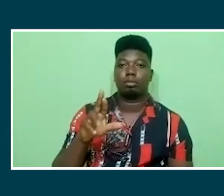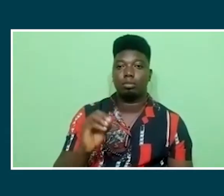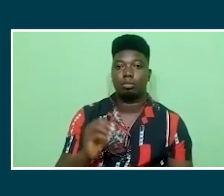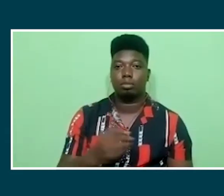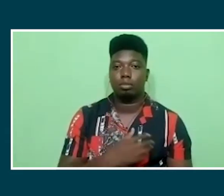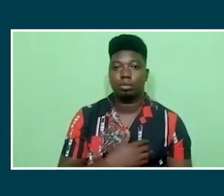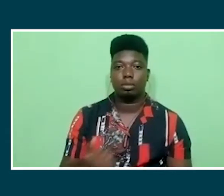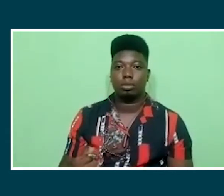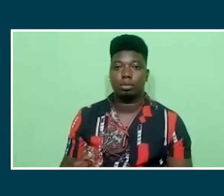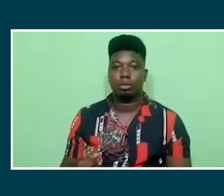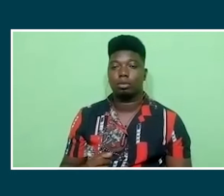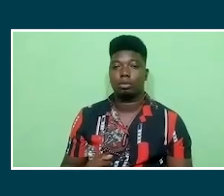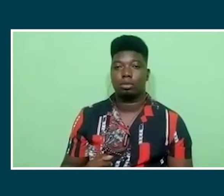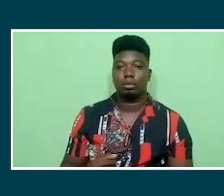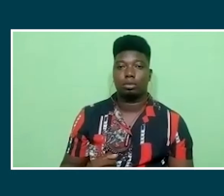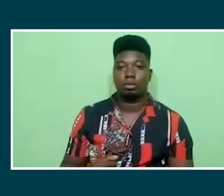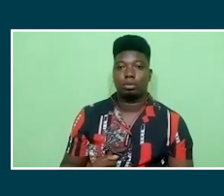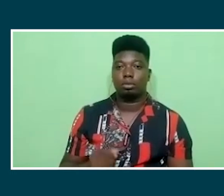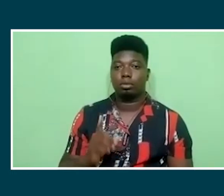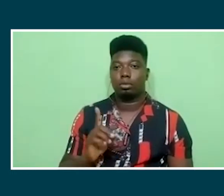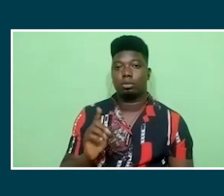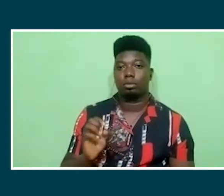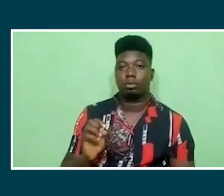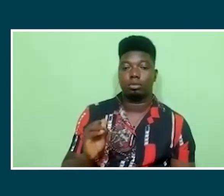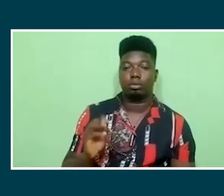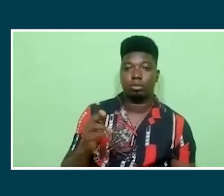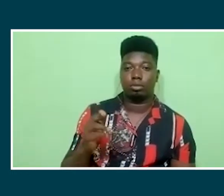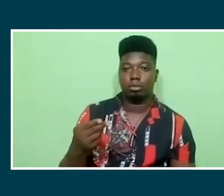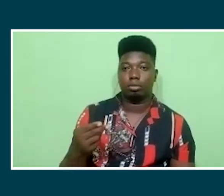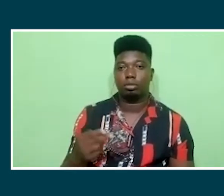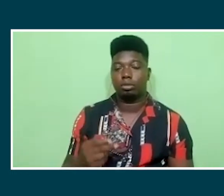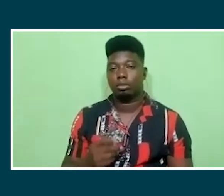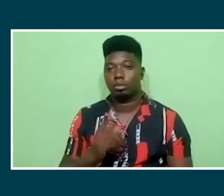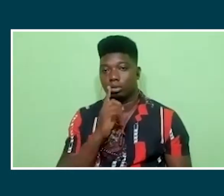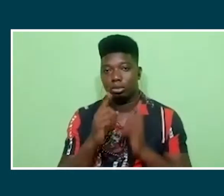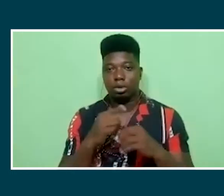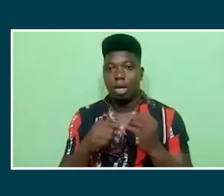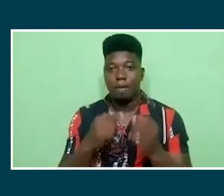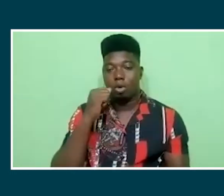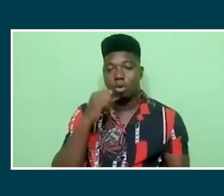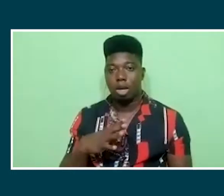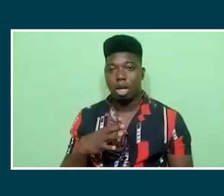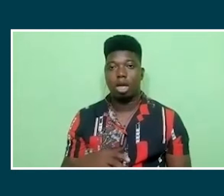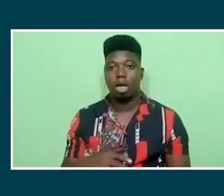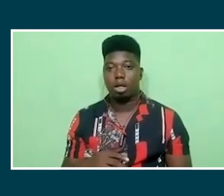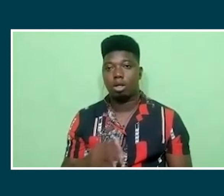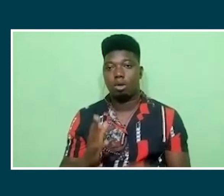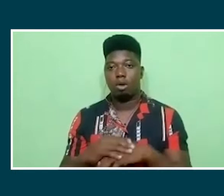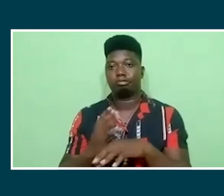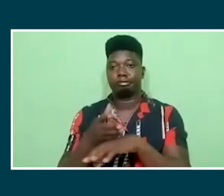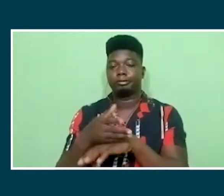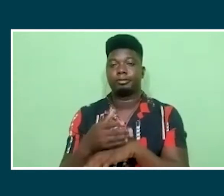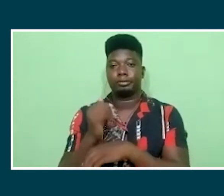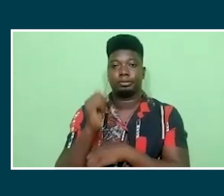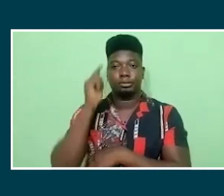Deborah talking about in women and across the gender spectrum, their